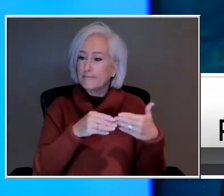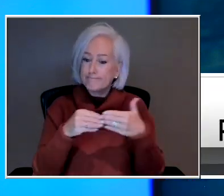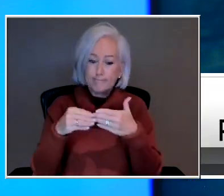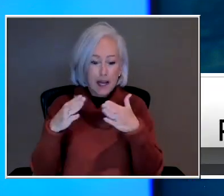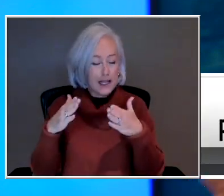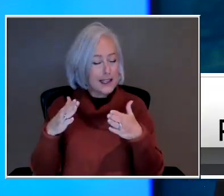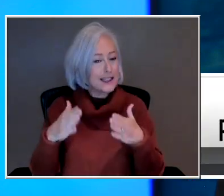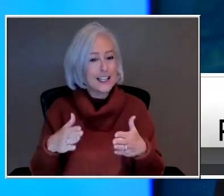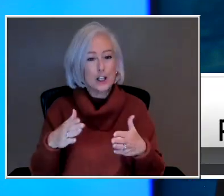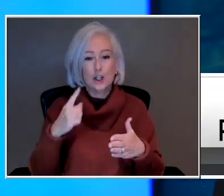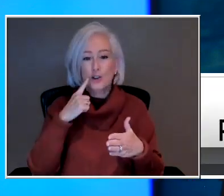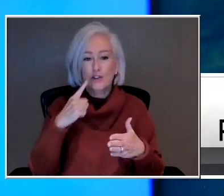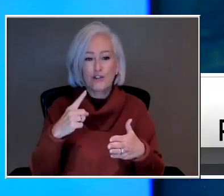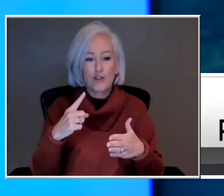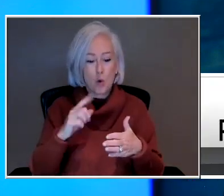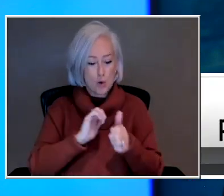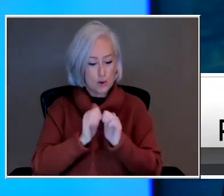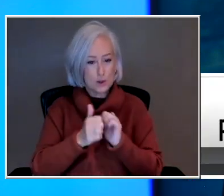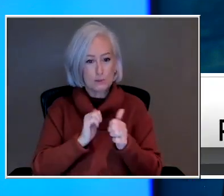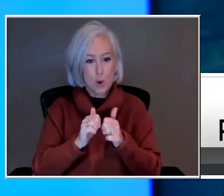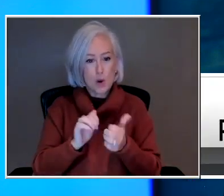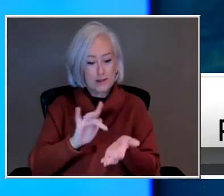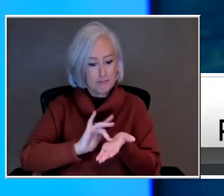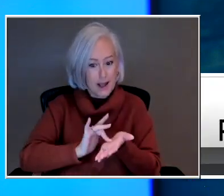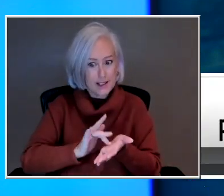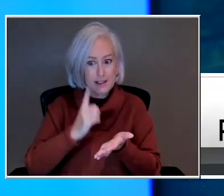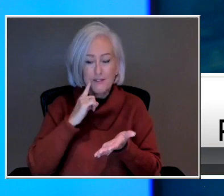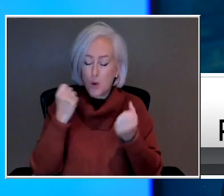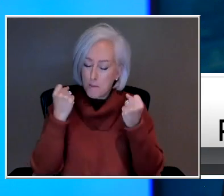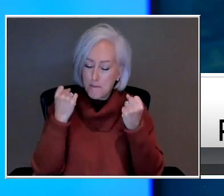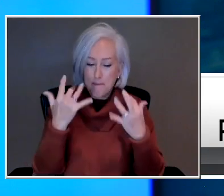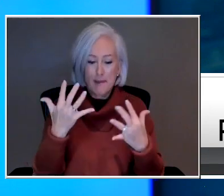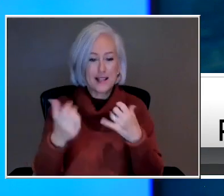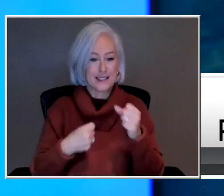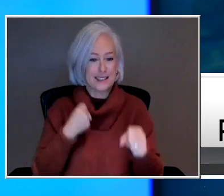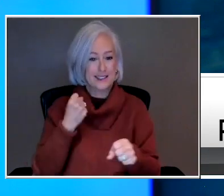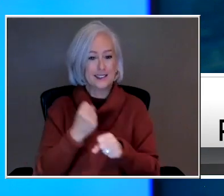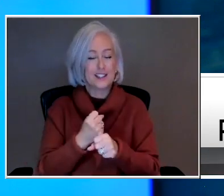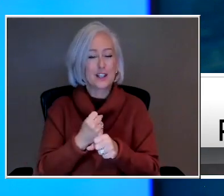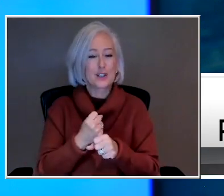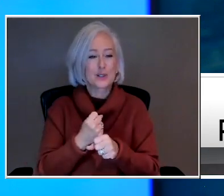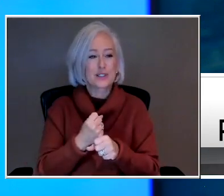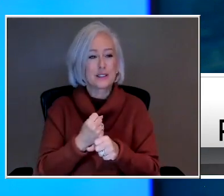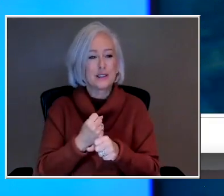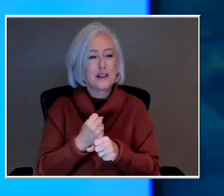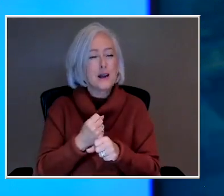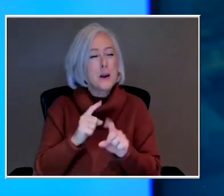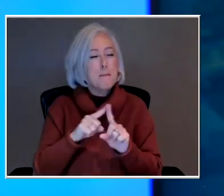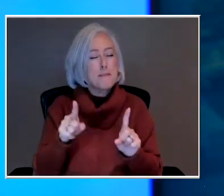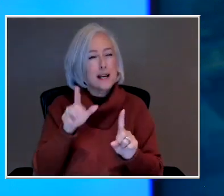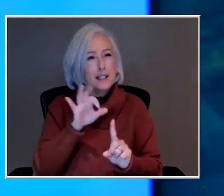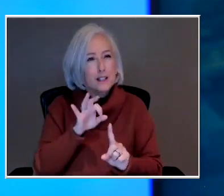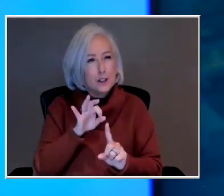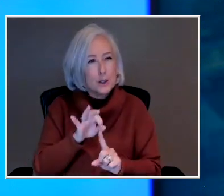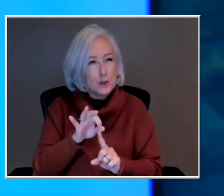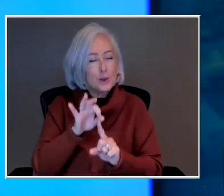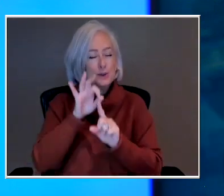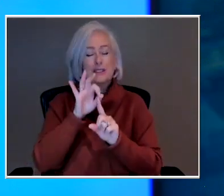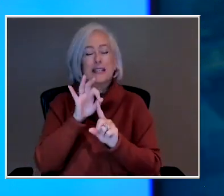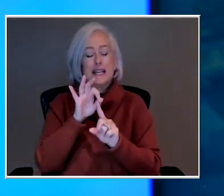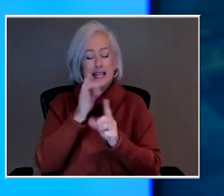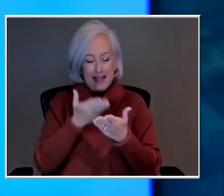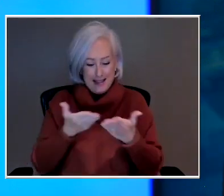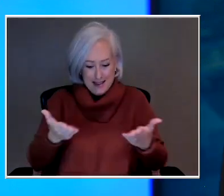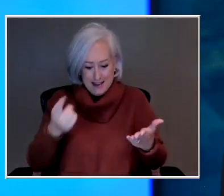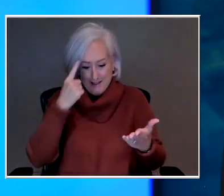health system has been in sports medicine for many years. I think there is such a unique need for the female athlete, and I love the